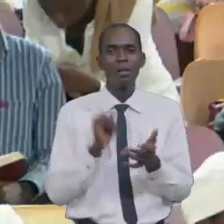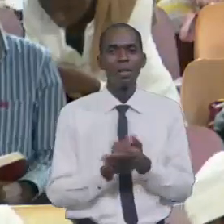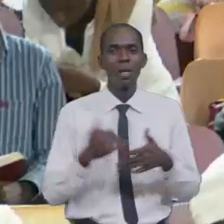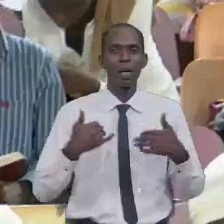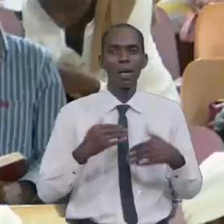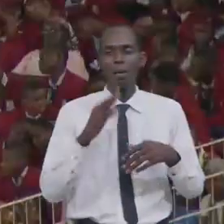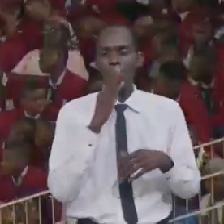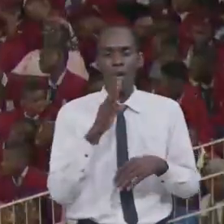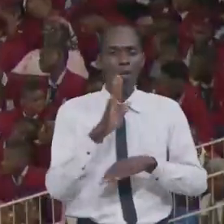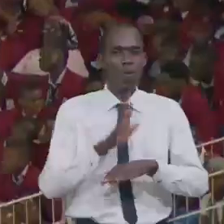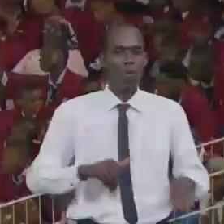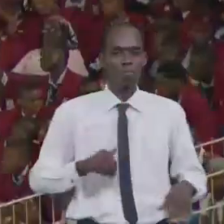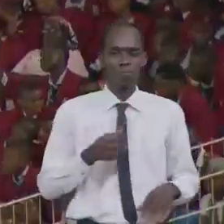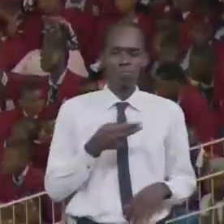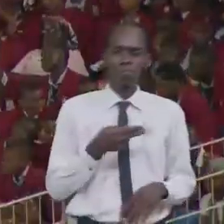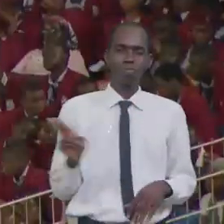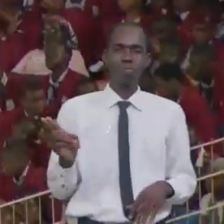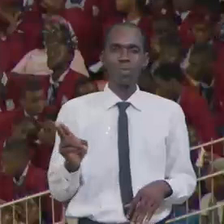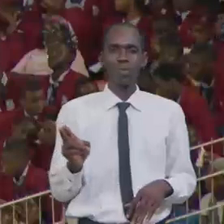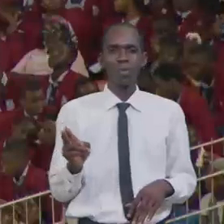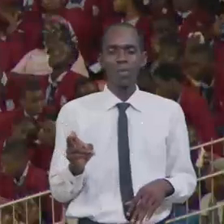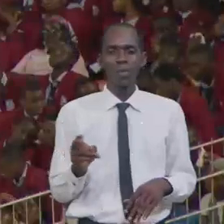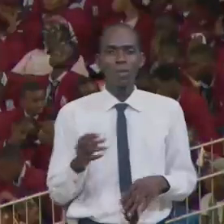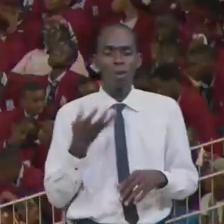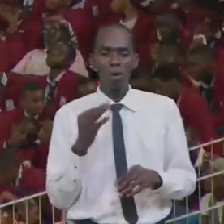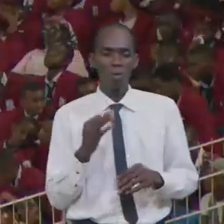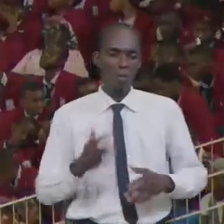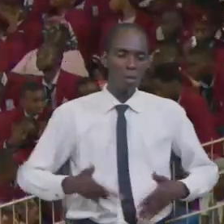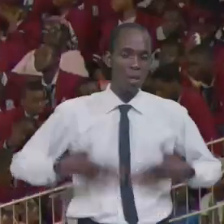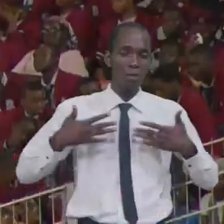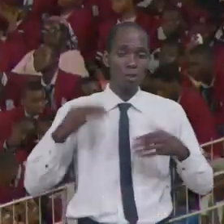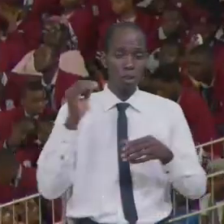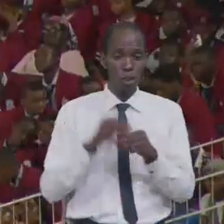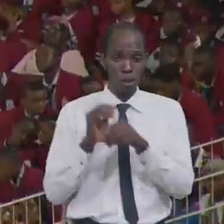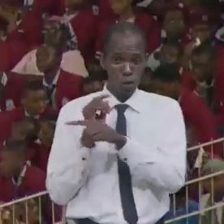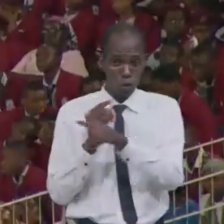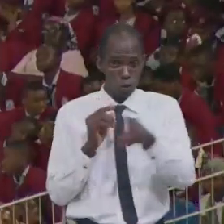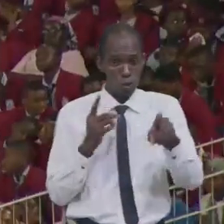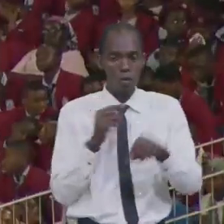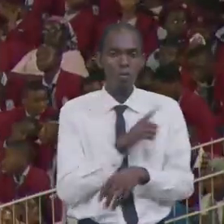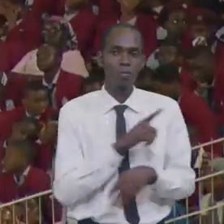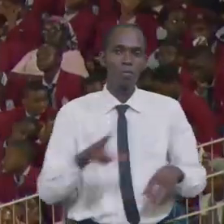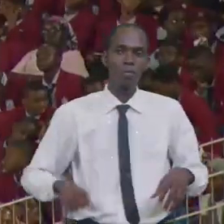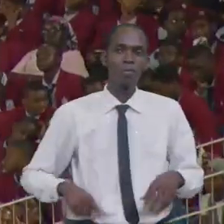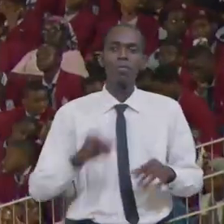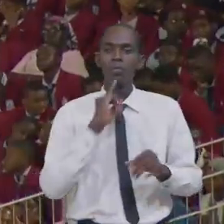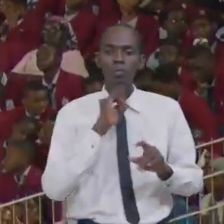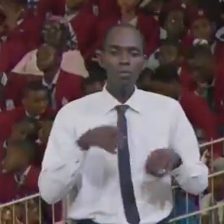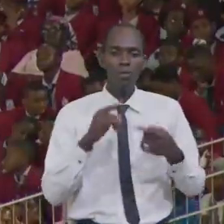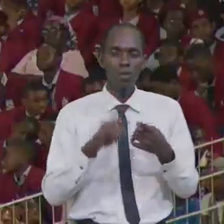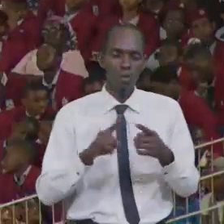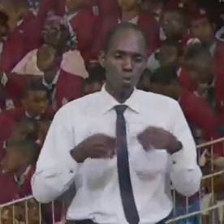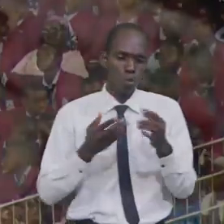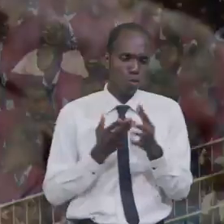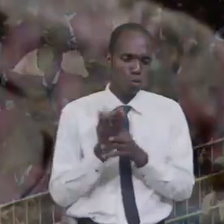mess of life, of a life in you, the Lord is going to go through the